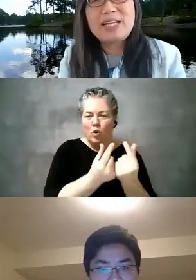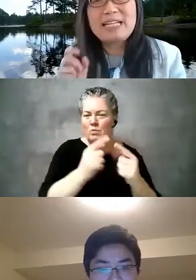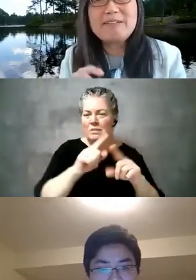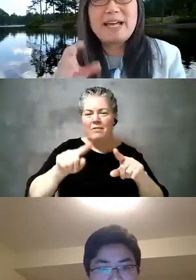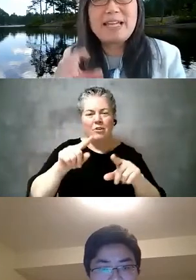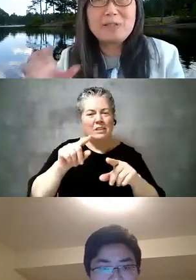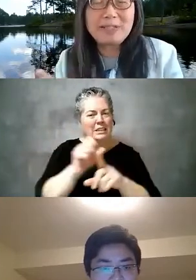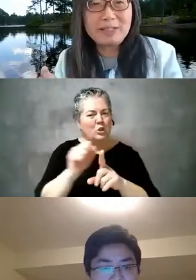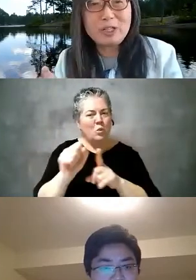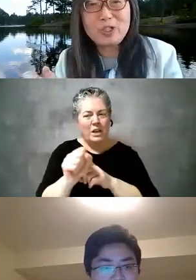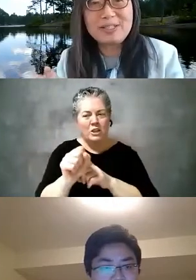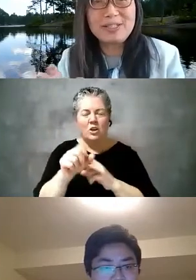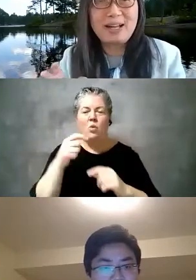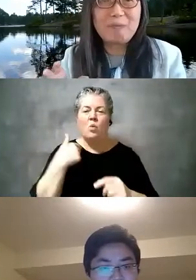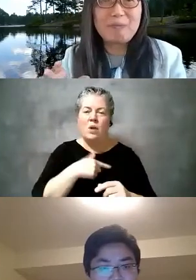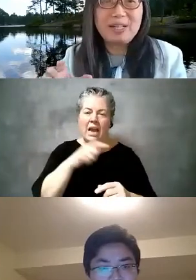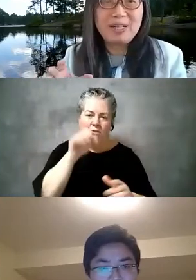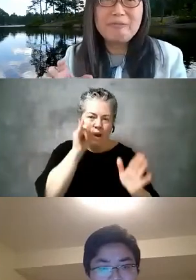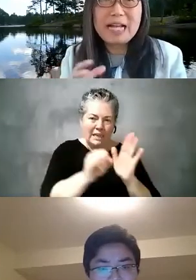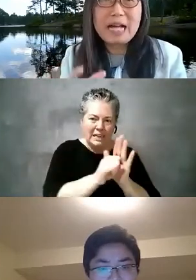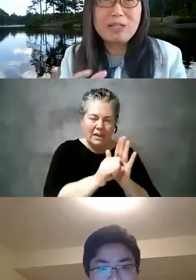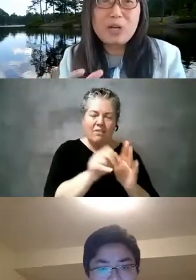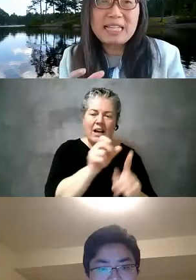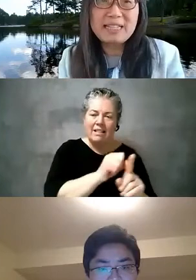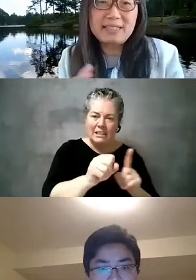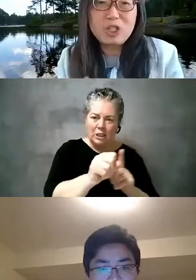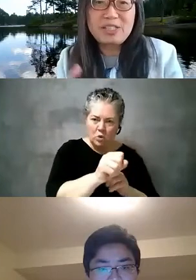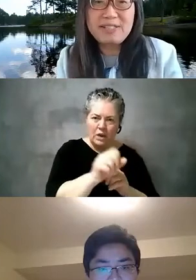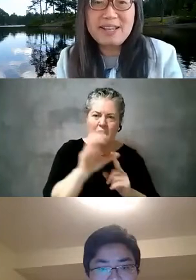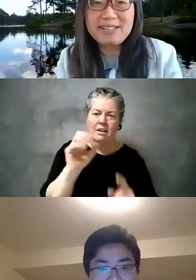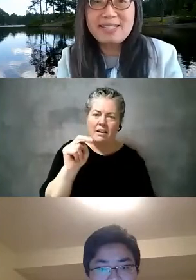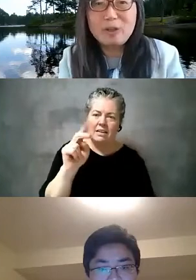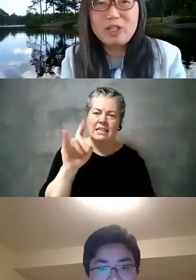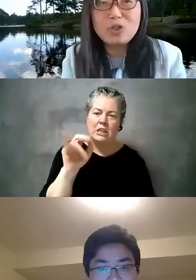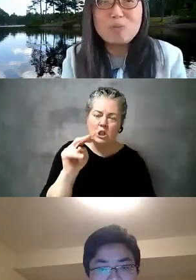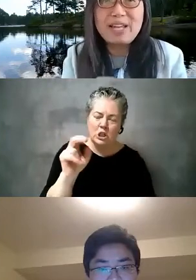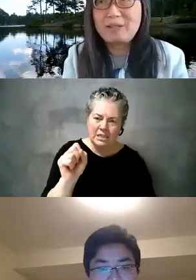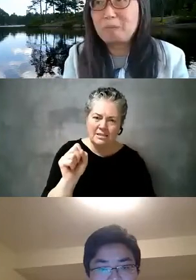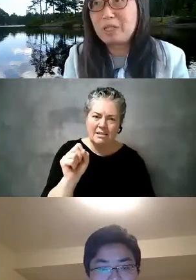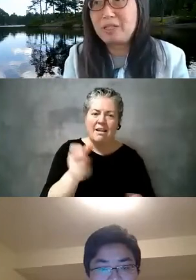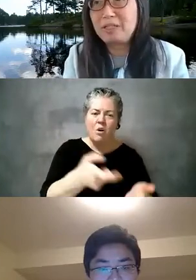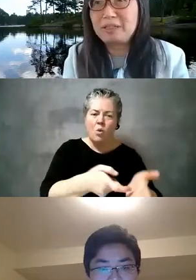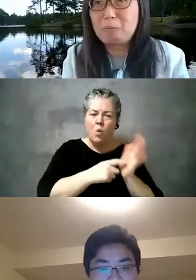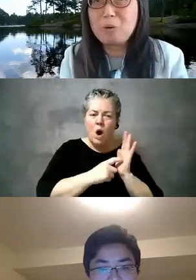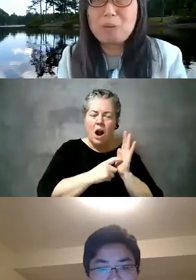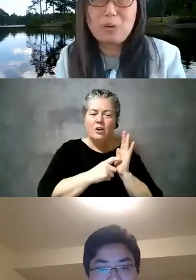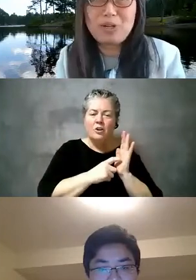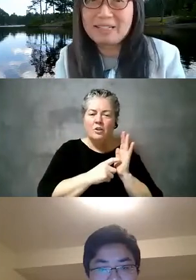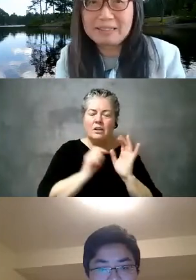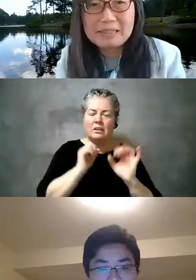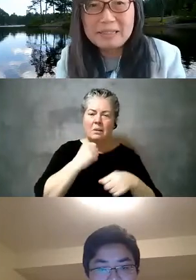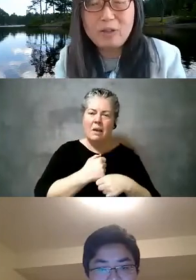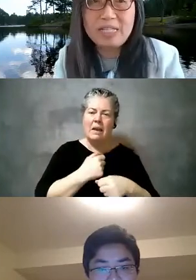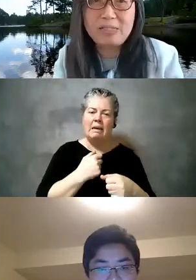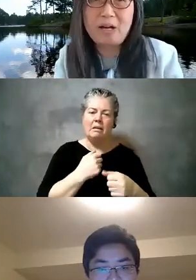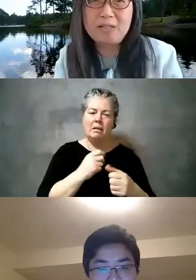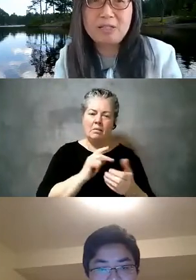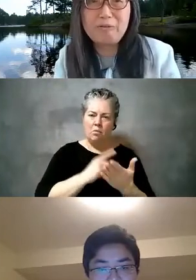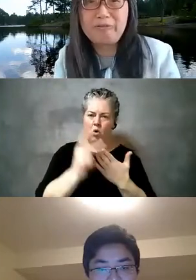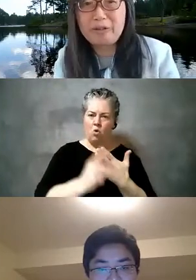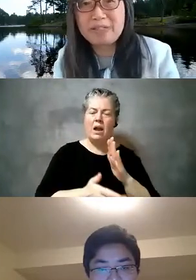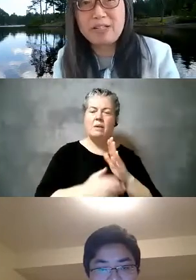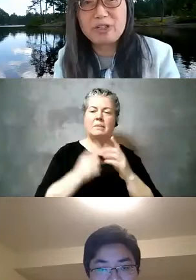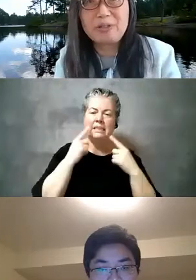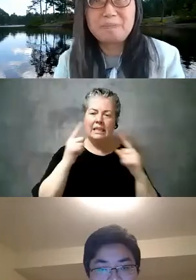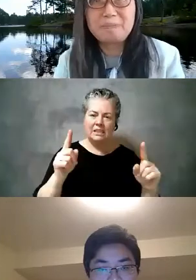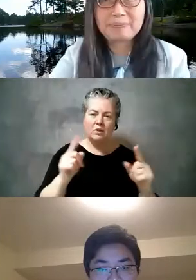So identify those conditions and figure out what are the conditions necessary to make the program work is also